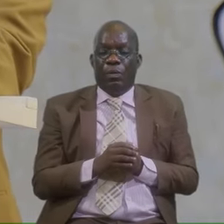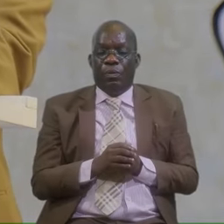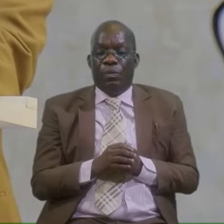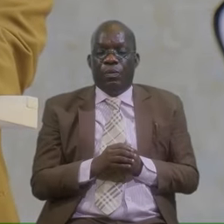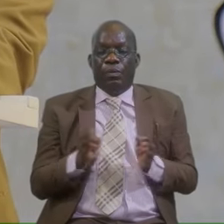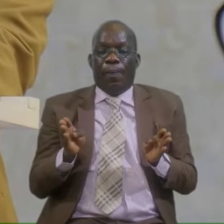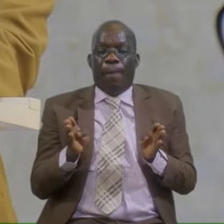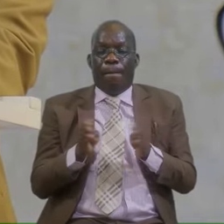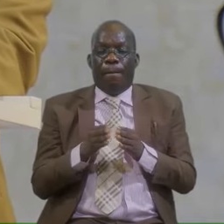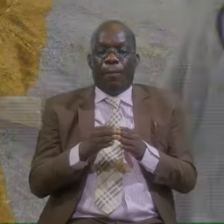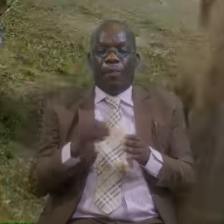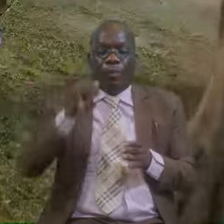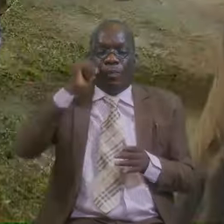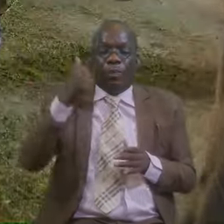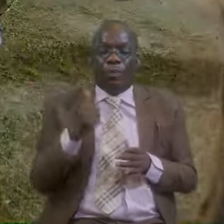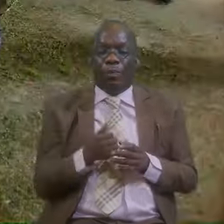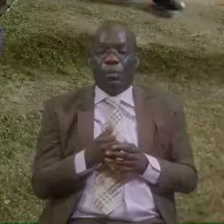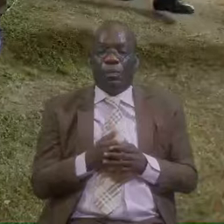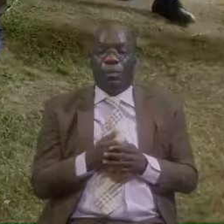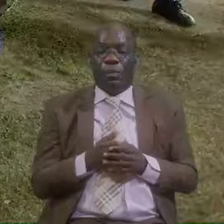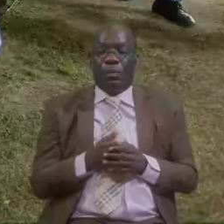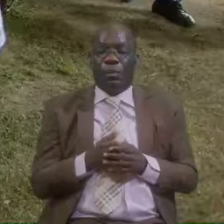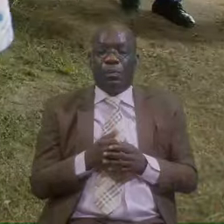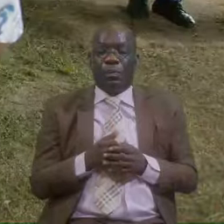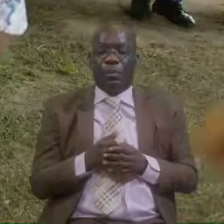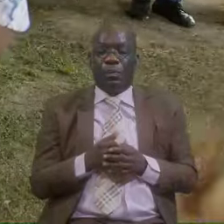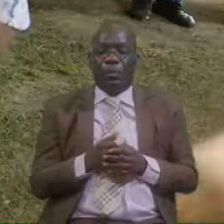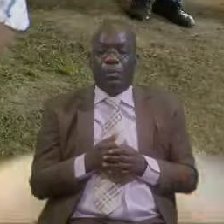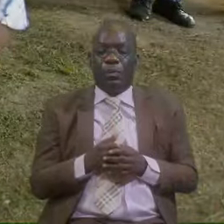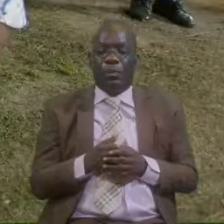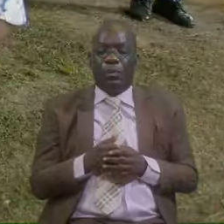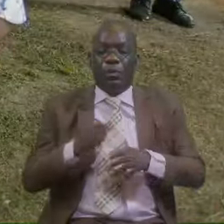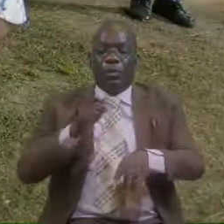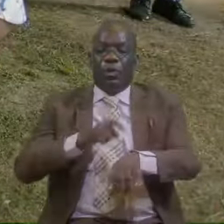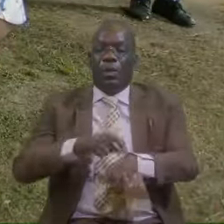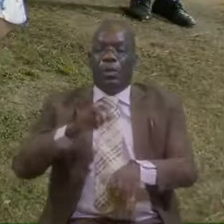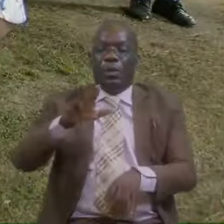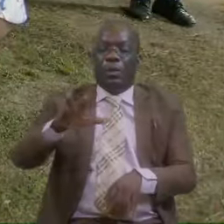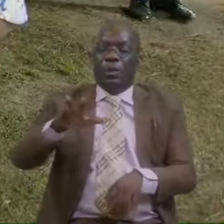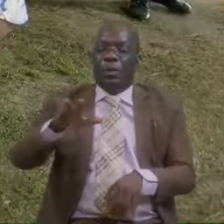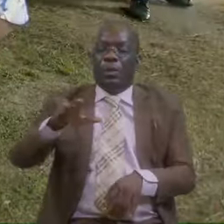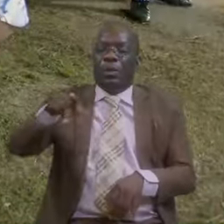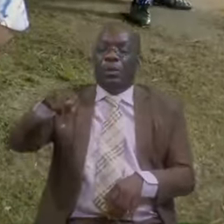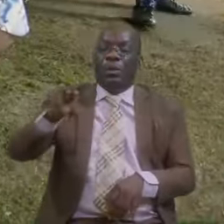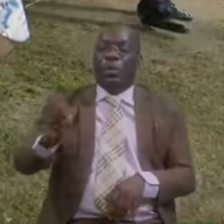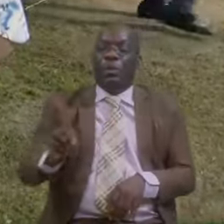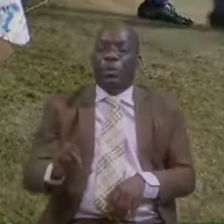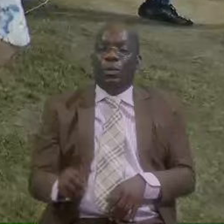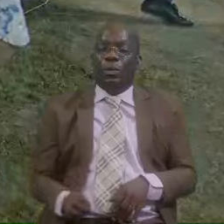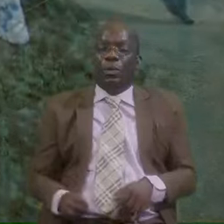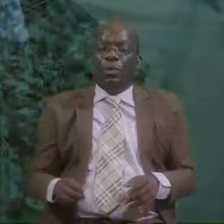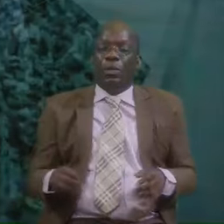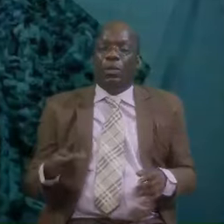meeting tomorrow by 3 p.m. That meeting is called Lunch Hour with